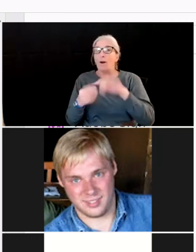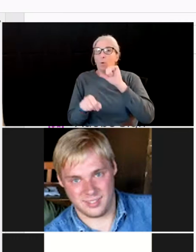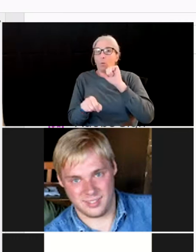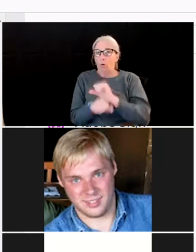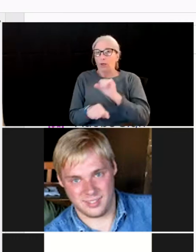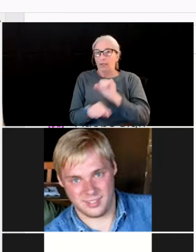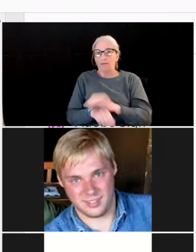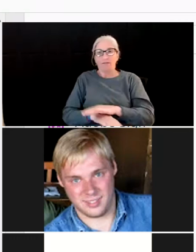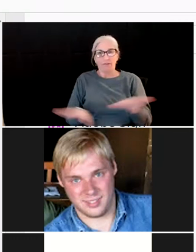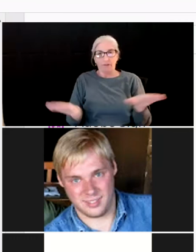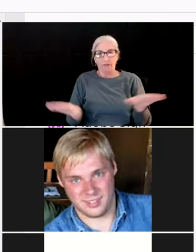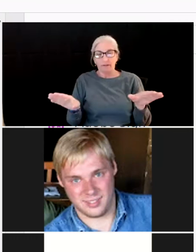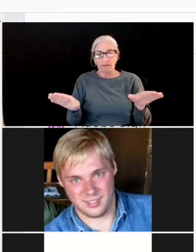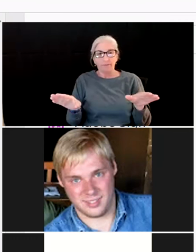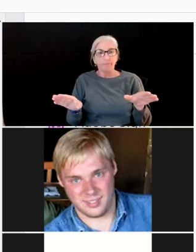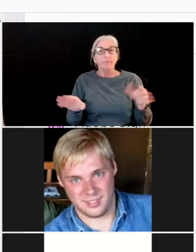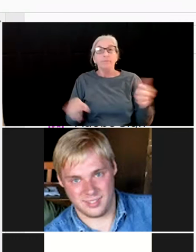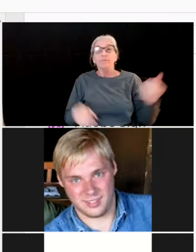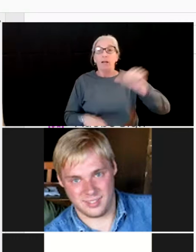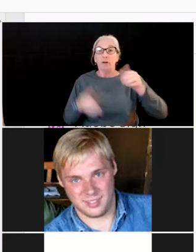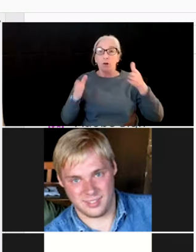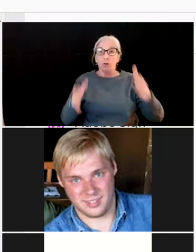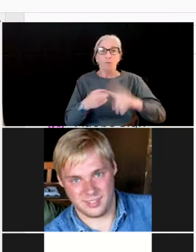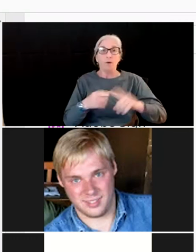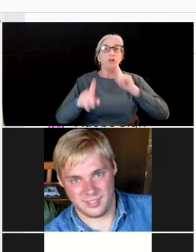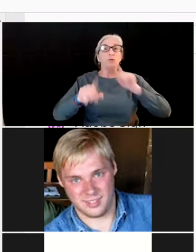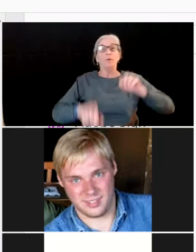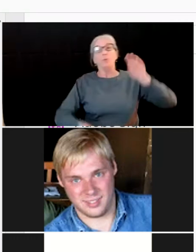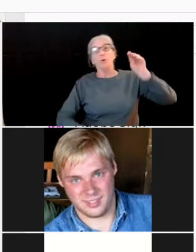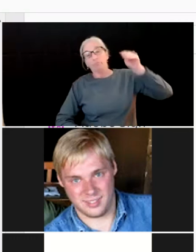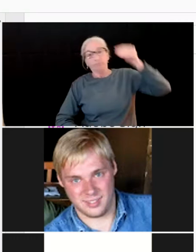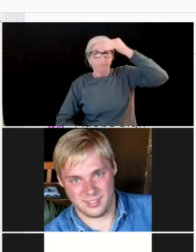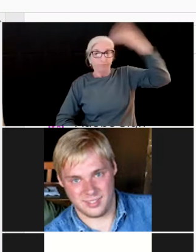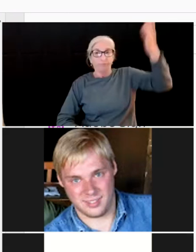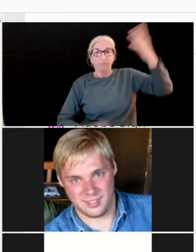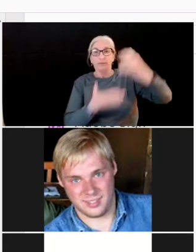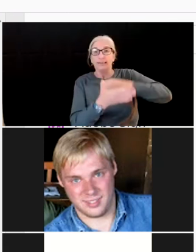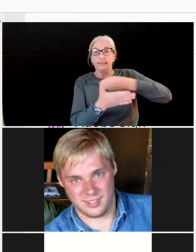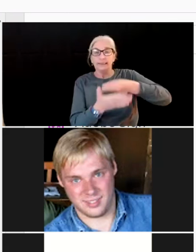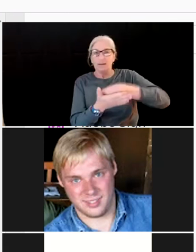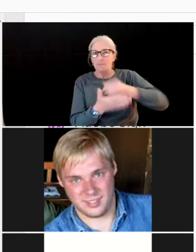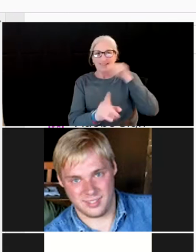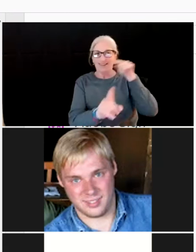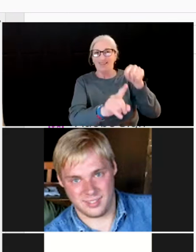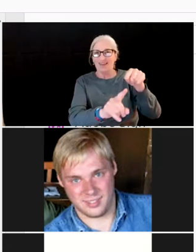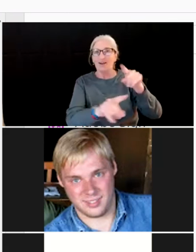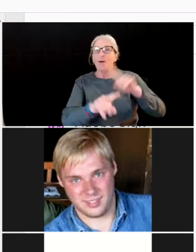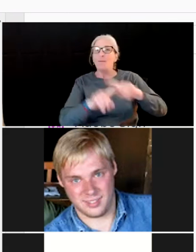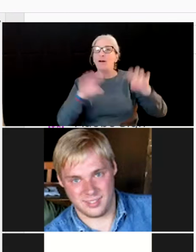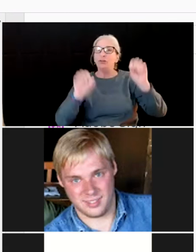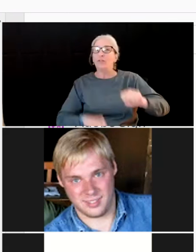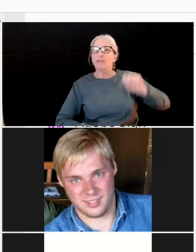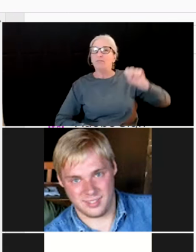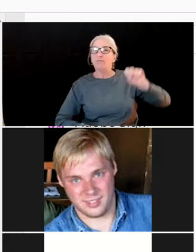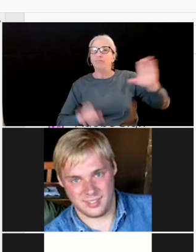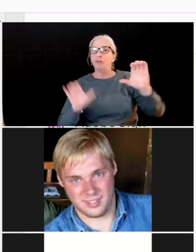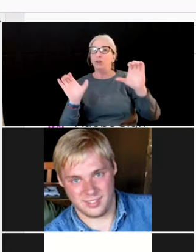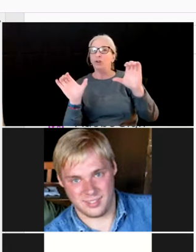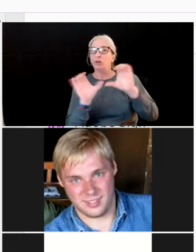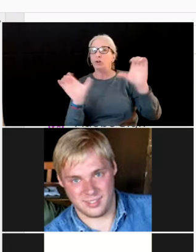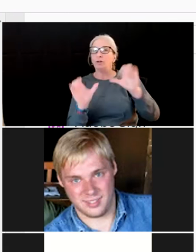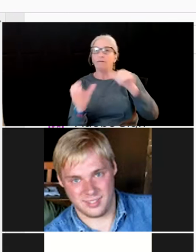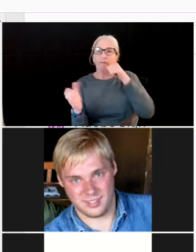Another way to report income is not on here, but is by certified mail. I always recommend